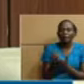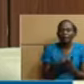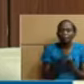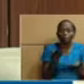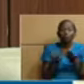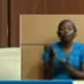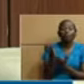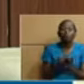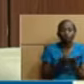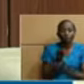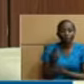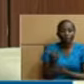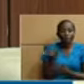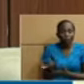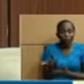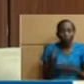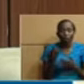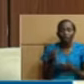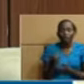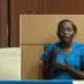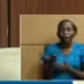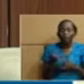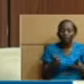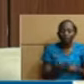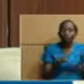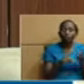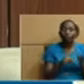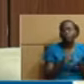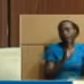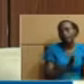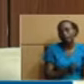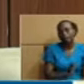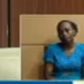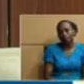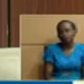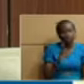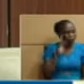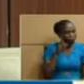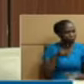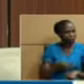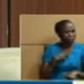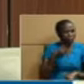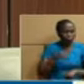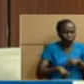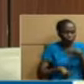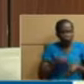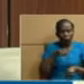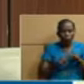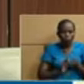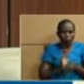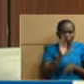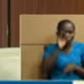but very vulnerable to risk. And this is what came out. I remember riding a bicycle across the hills, and I was very, very